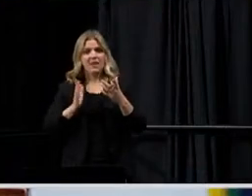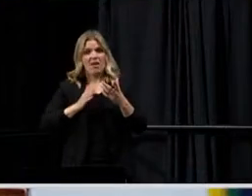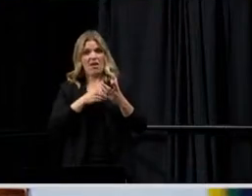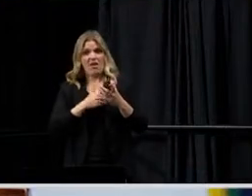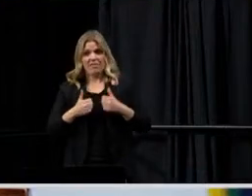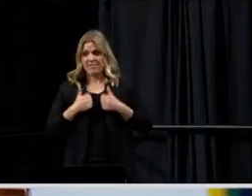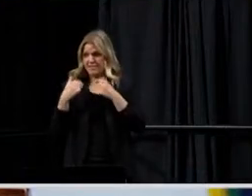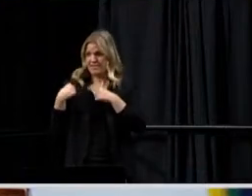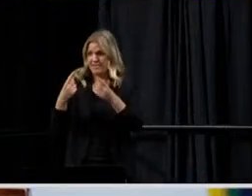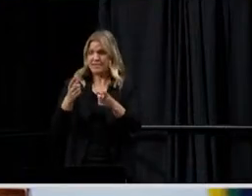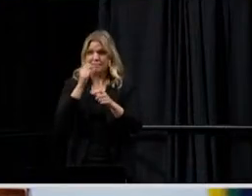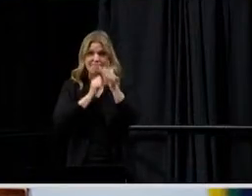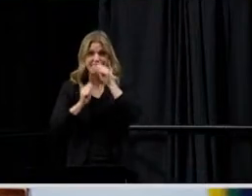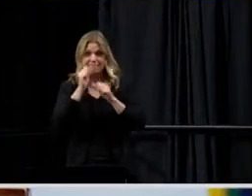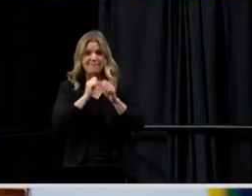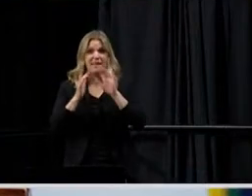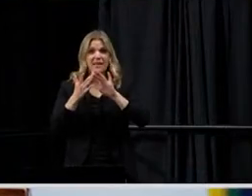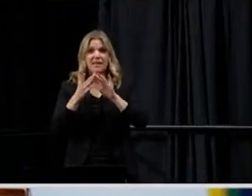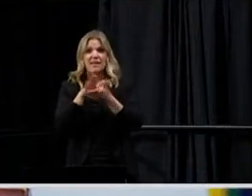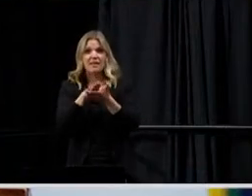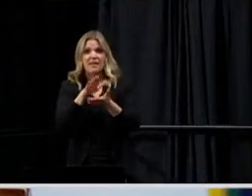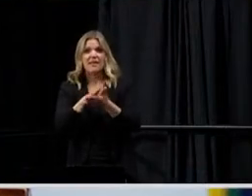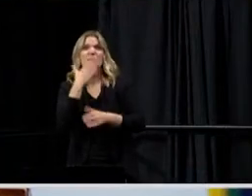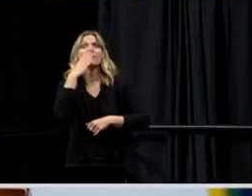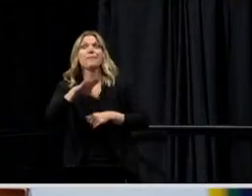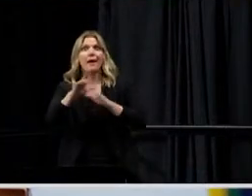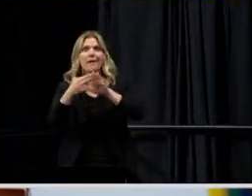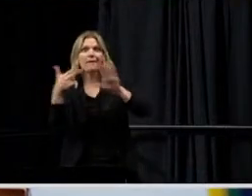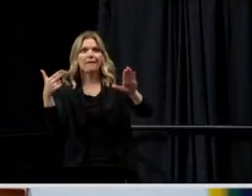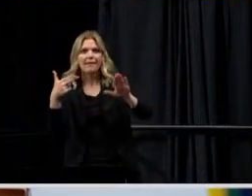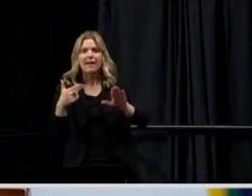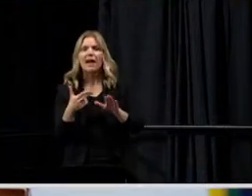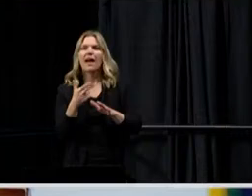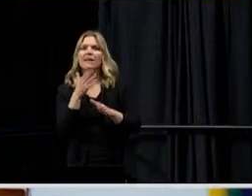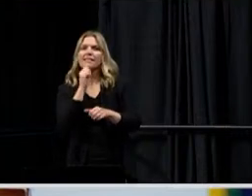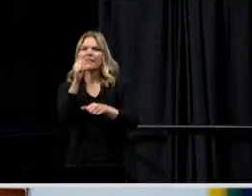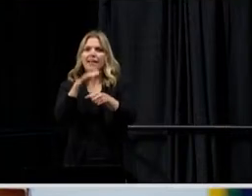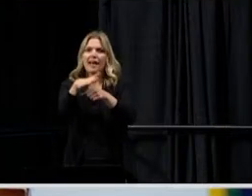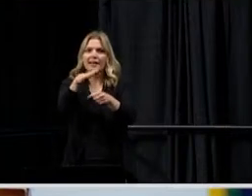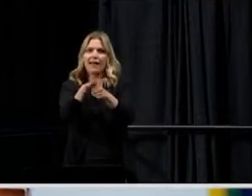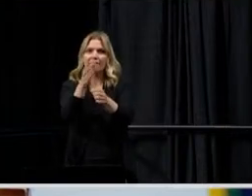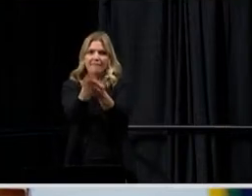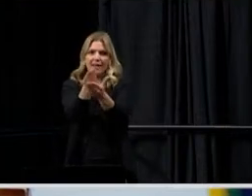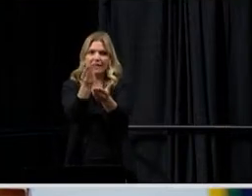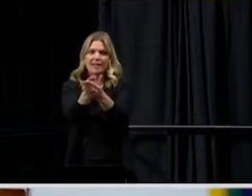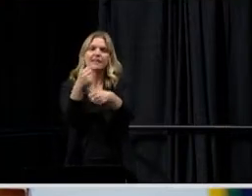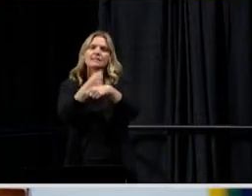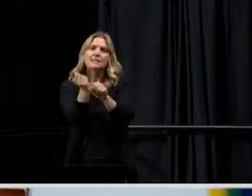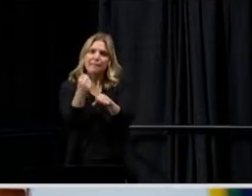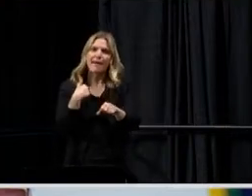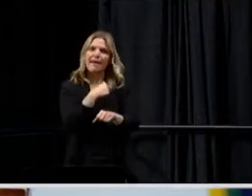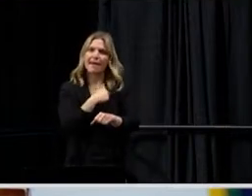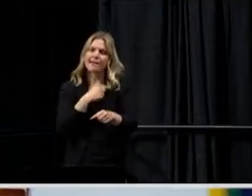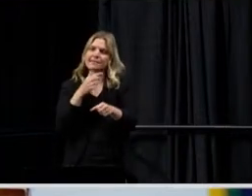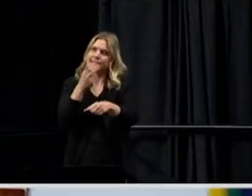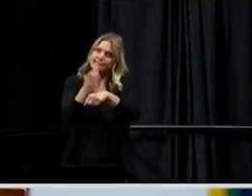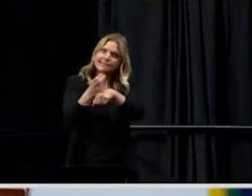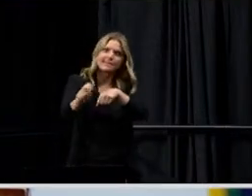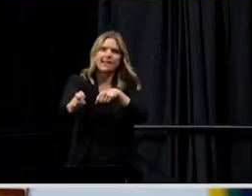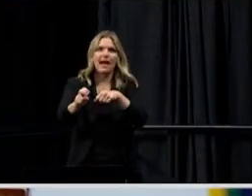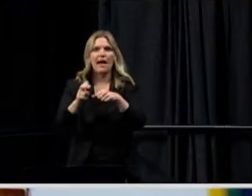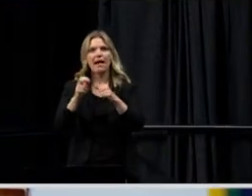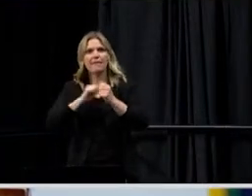the online school, the bad reputation, and the inadequate funding has made us tough and able to meet challenges head